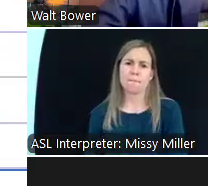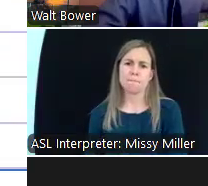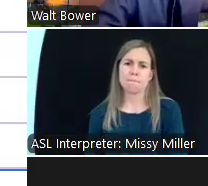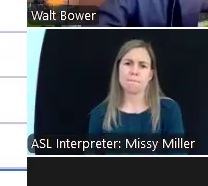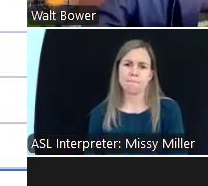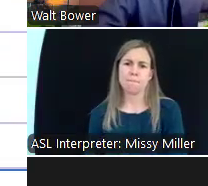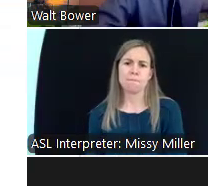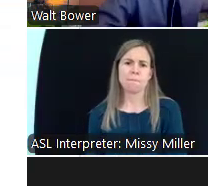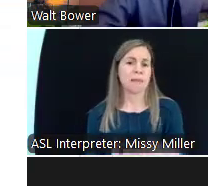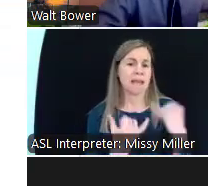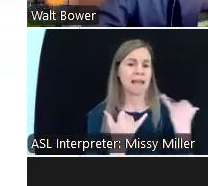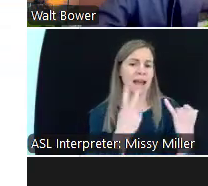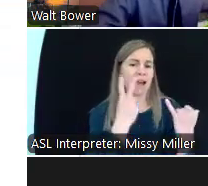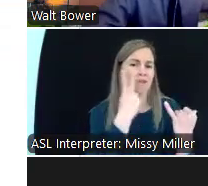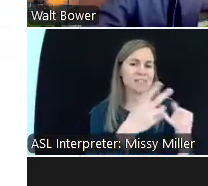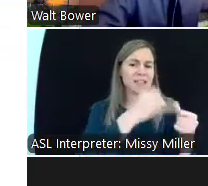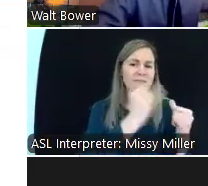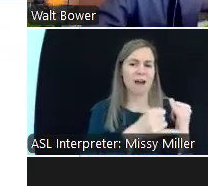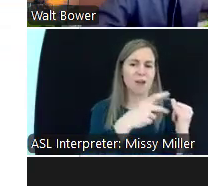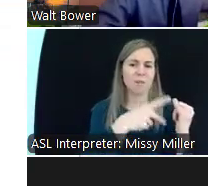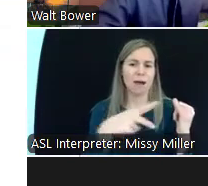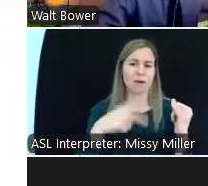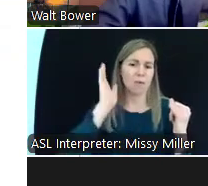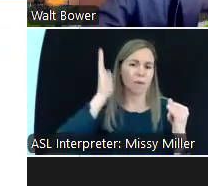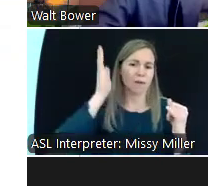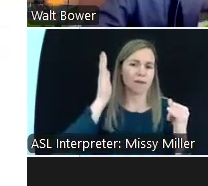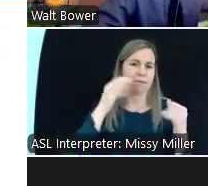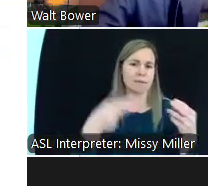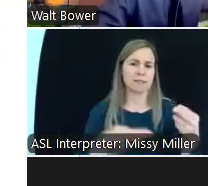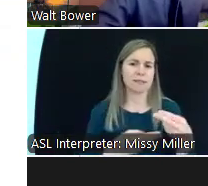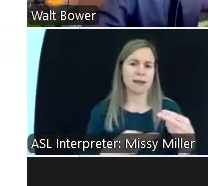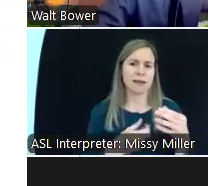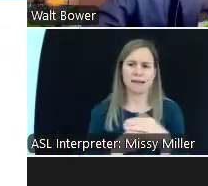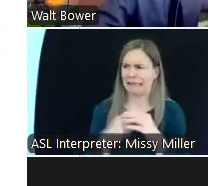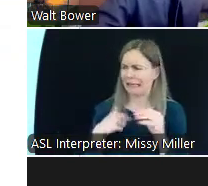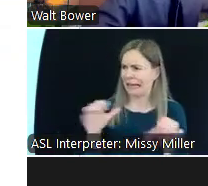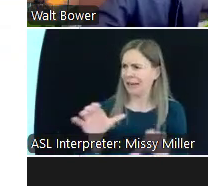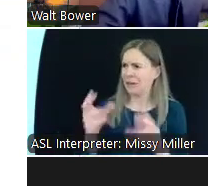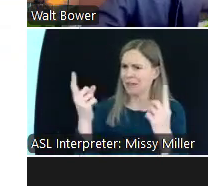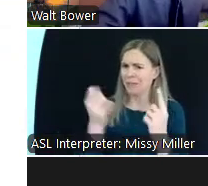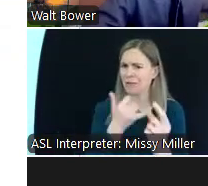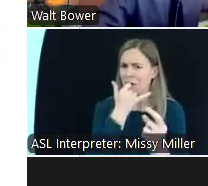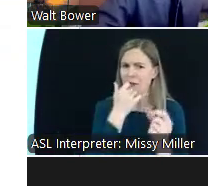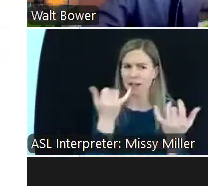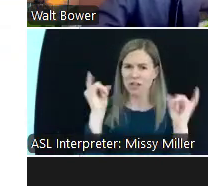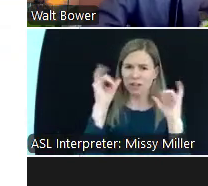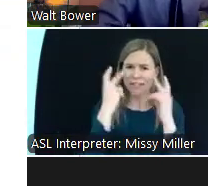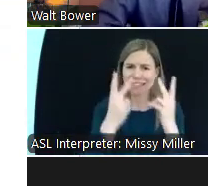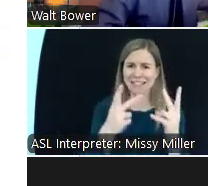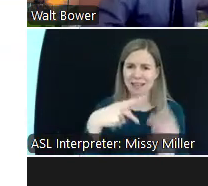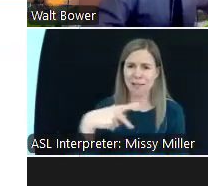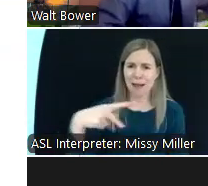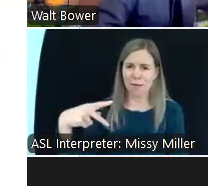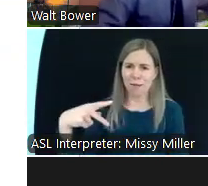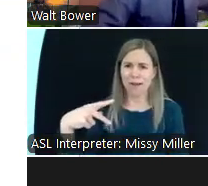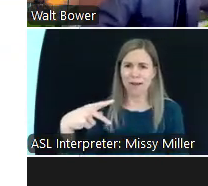slide right now. Okay. Yeah, I don't, oops, did I do something wrong? Can you still see the We PowerPoint we can slide? still see that. We